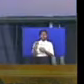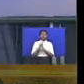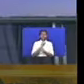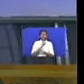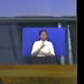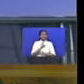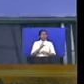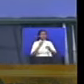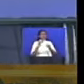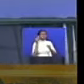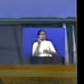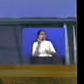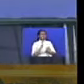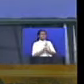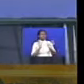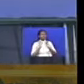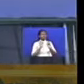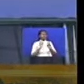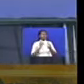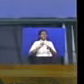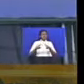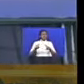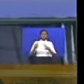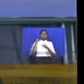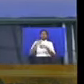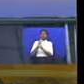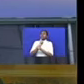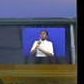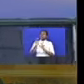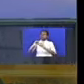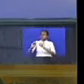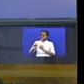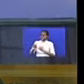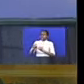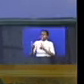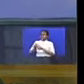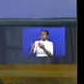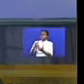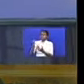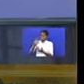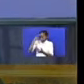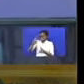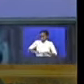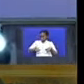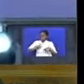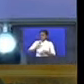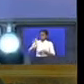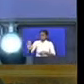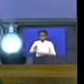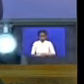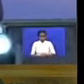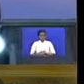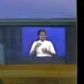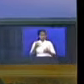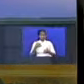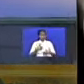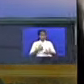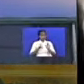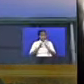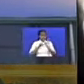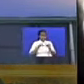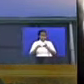welfare. So let me give you an example. Mamanjeri's farm. Mamanjeri has a rice farm. And